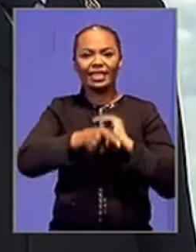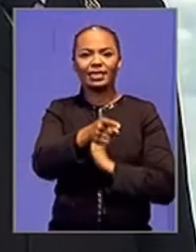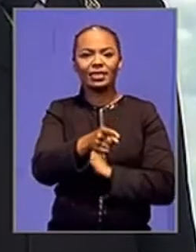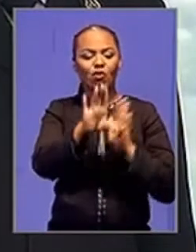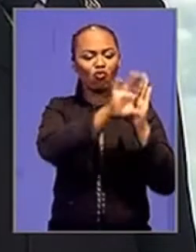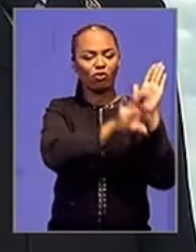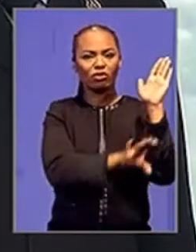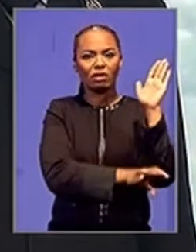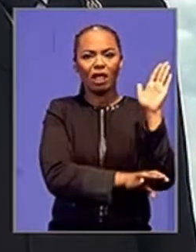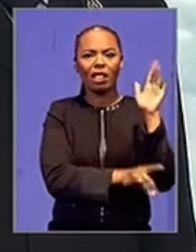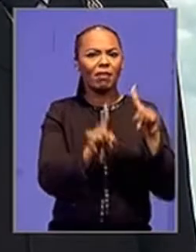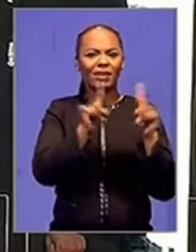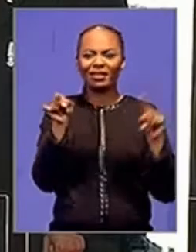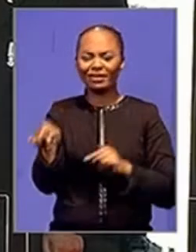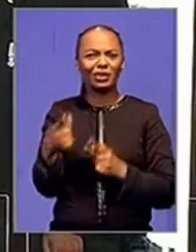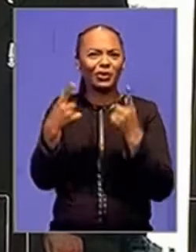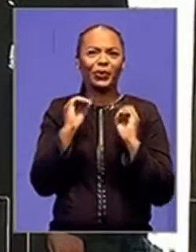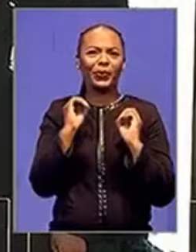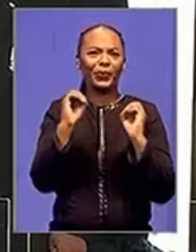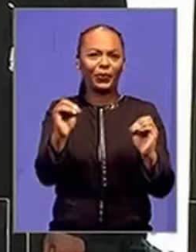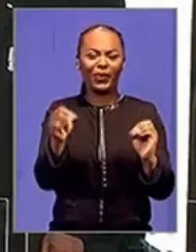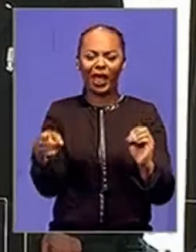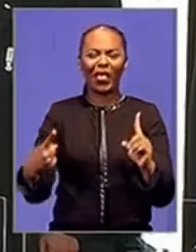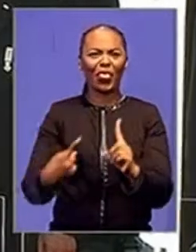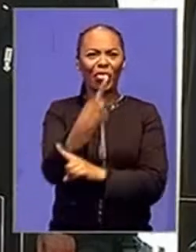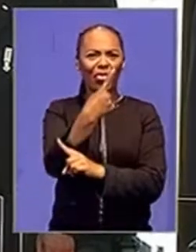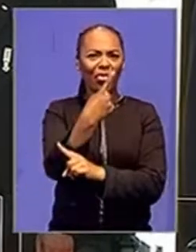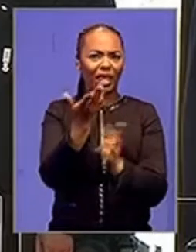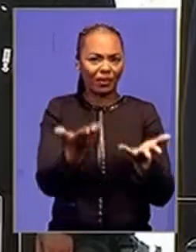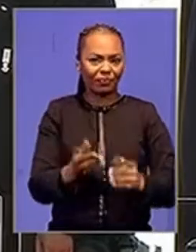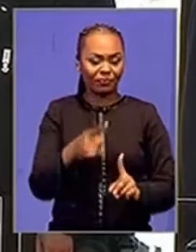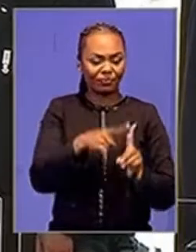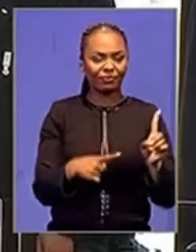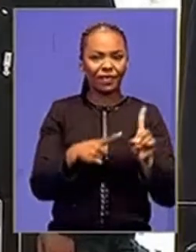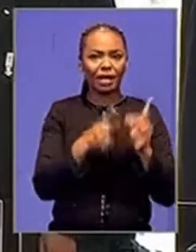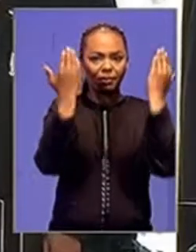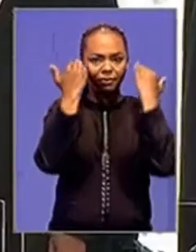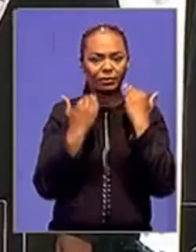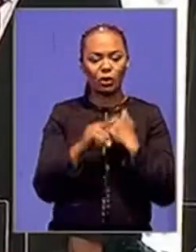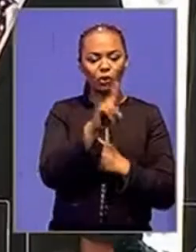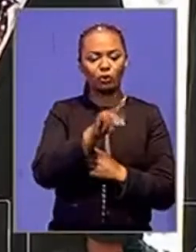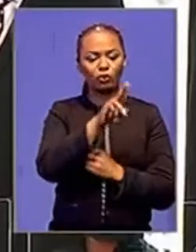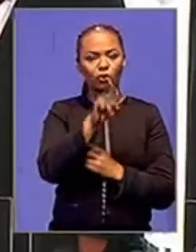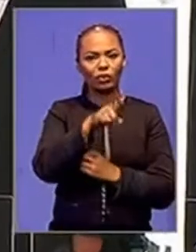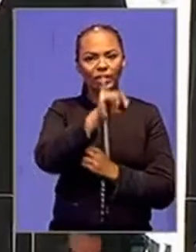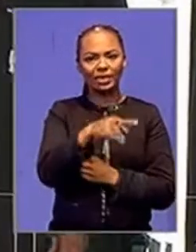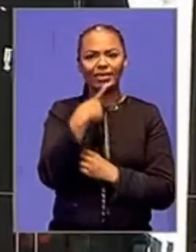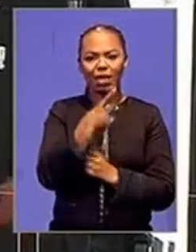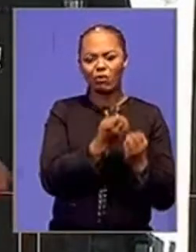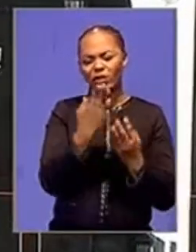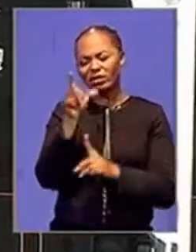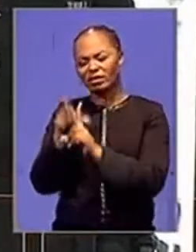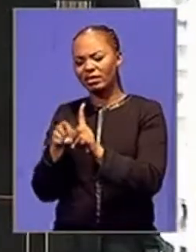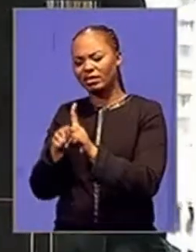etsa jwalo. Moahlodi Sisi Khampepe o tswetse pele ho hlalosa hore ba bangata ba bona Zuma e le motho ya iketsang